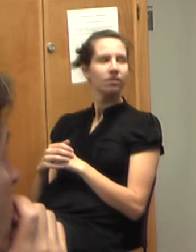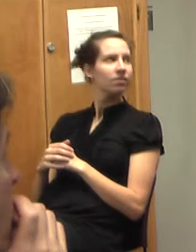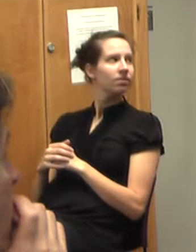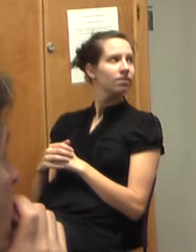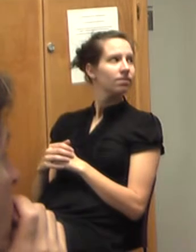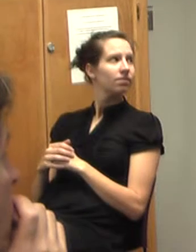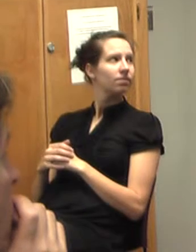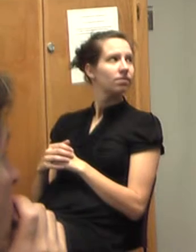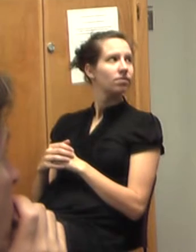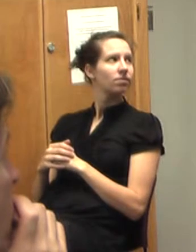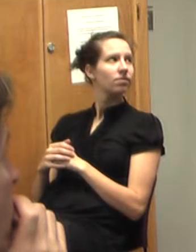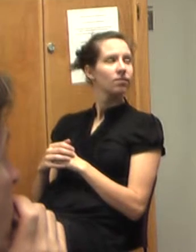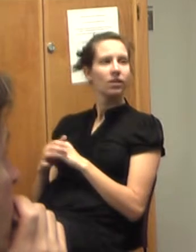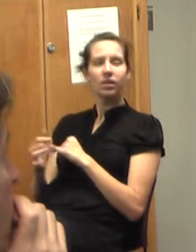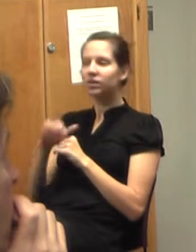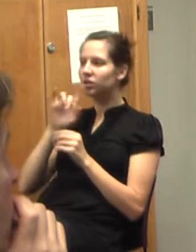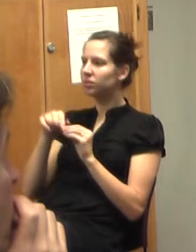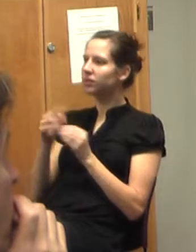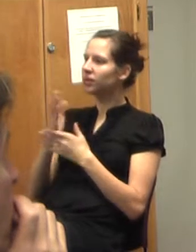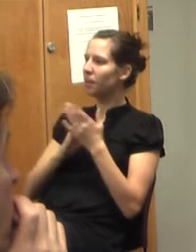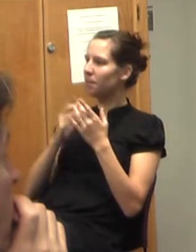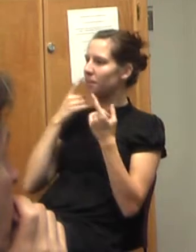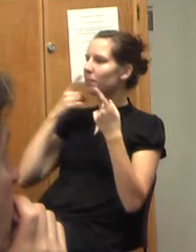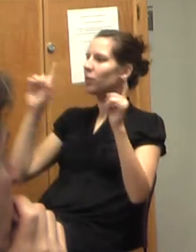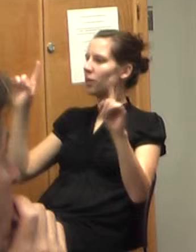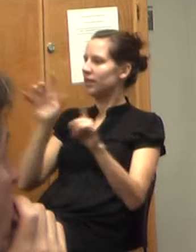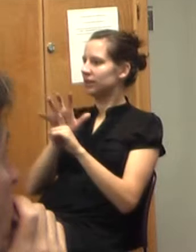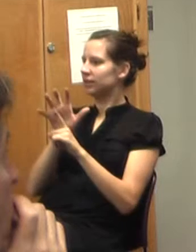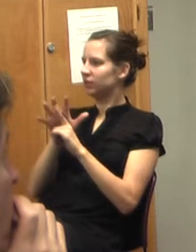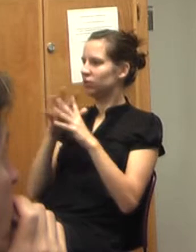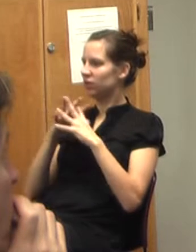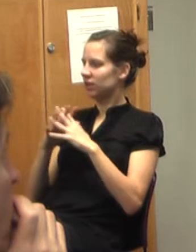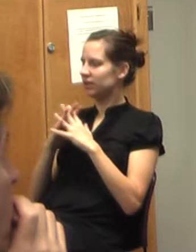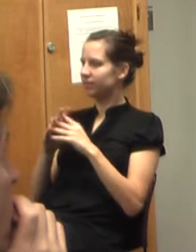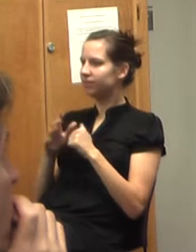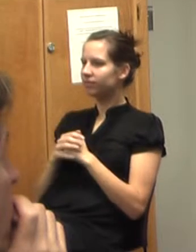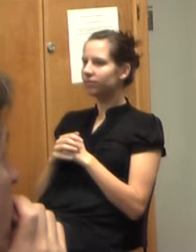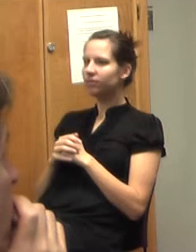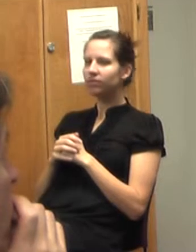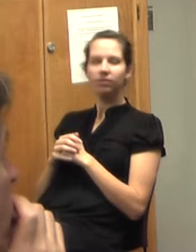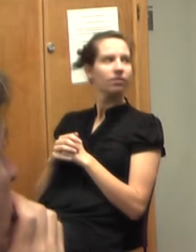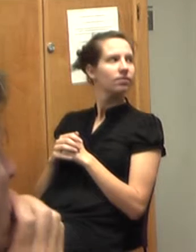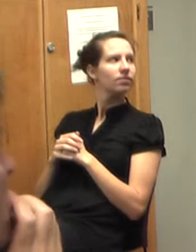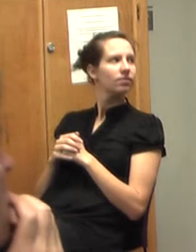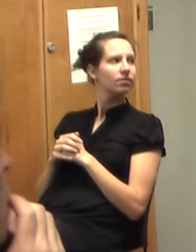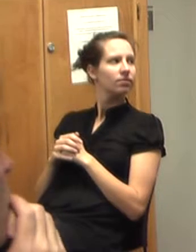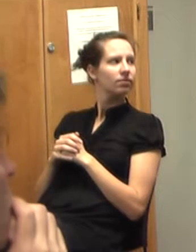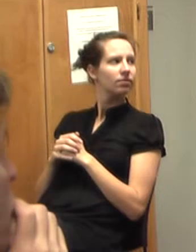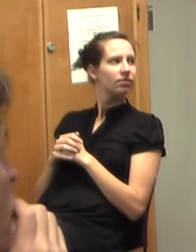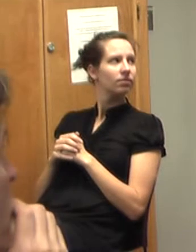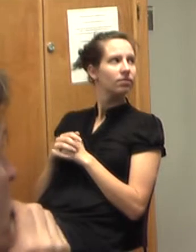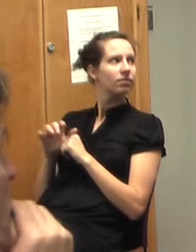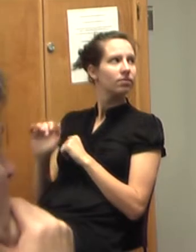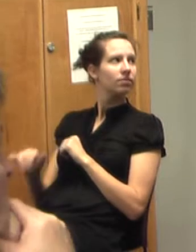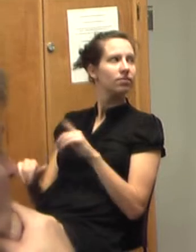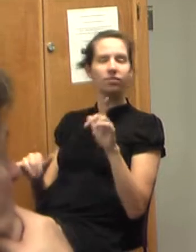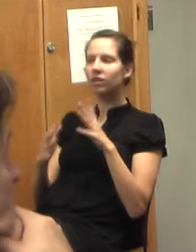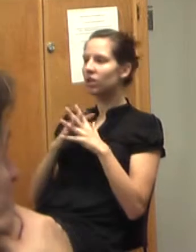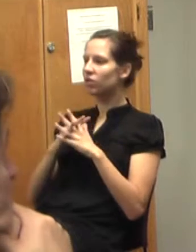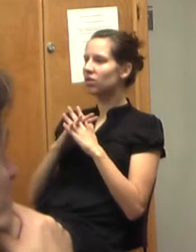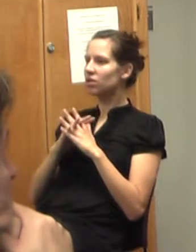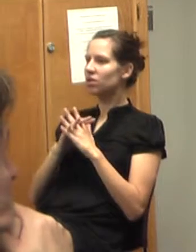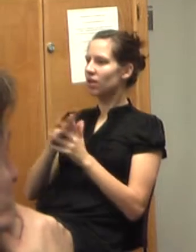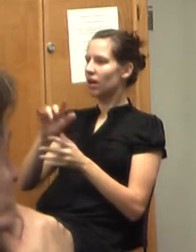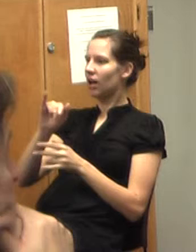Now I'll tell you about a few of the greats that have wrestled along the years. Cael Sanderson, he wrestled for